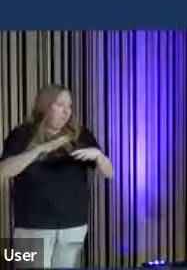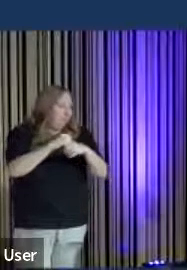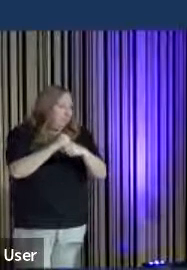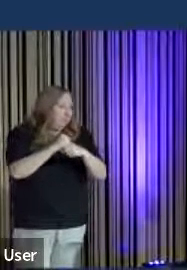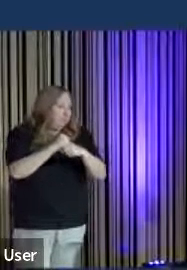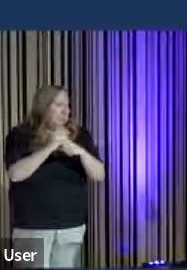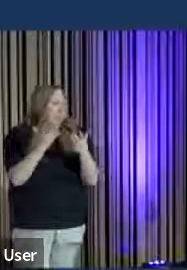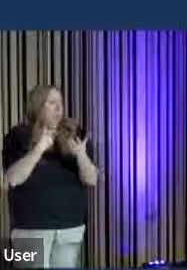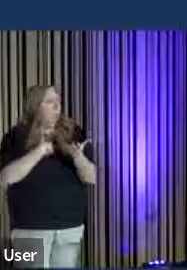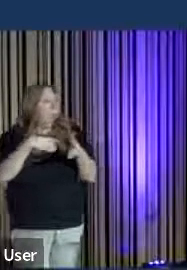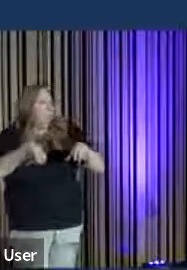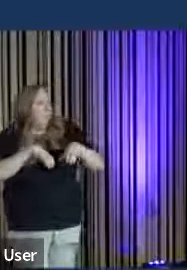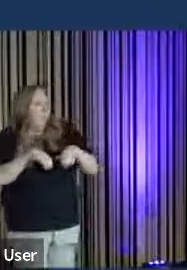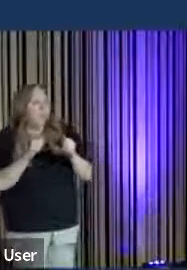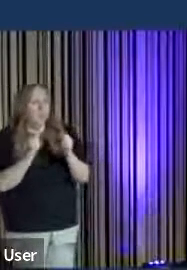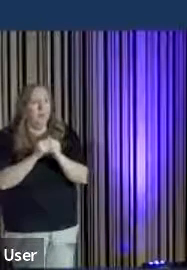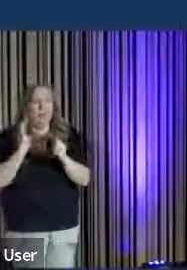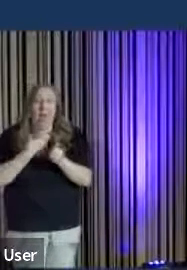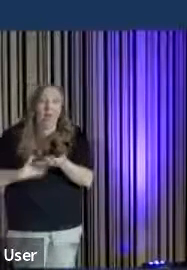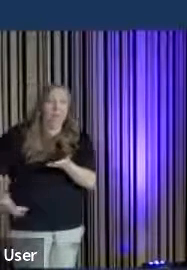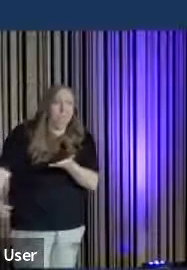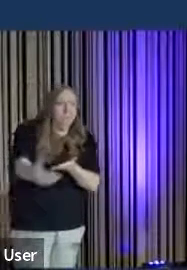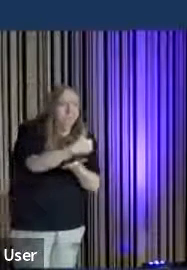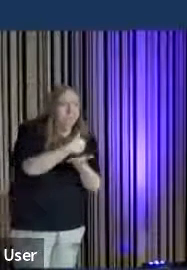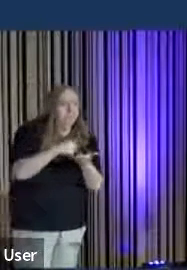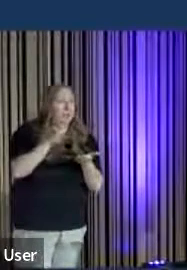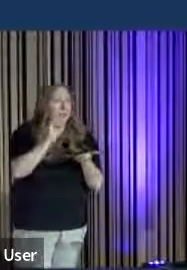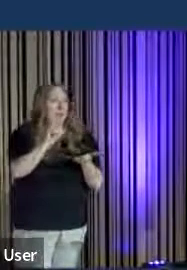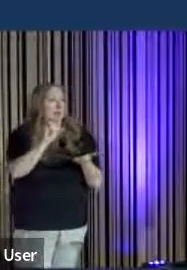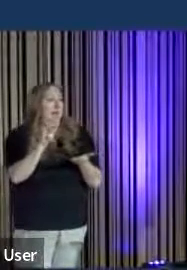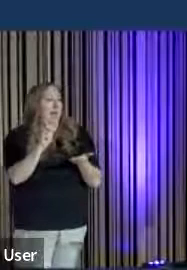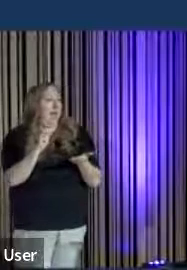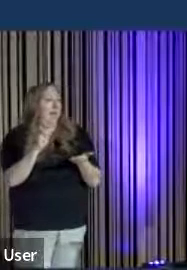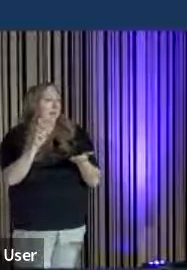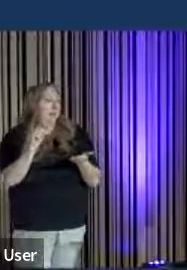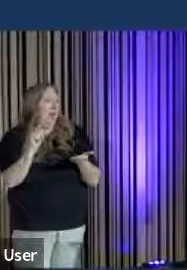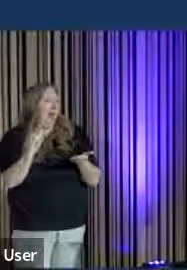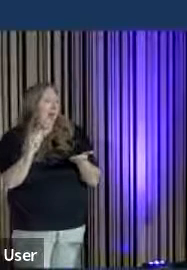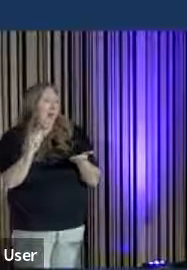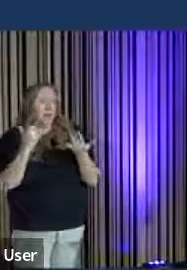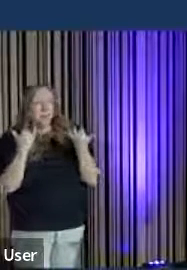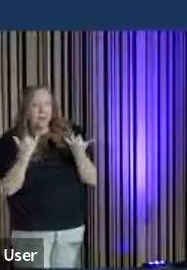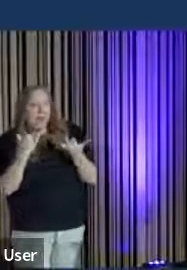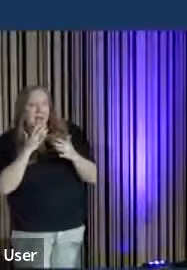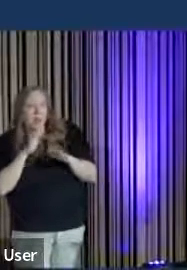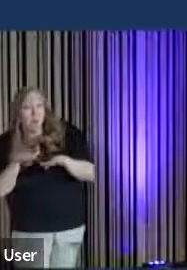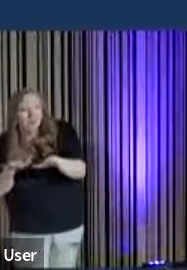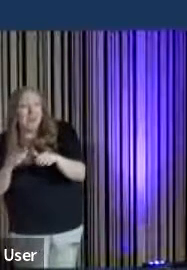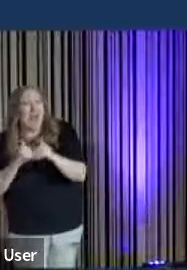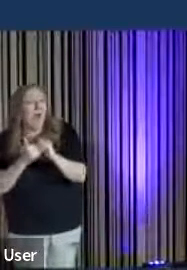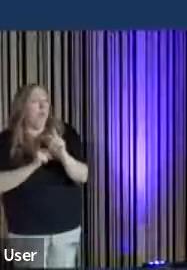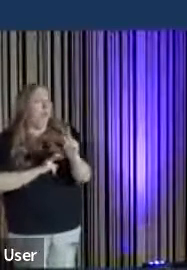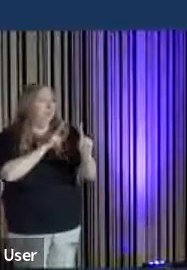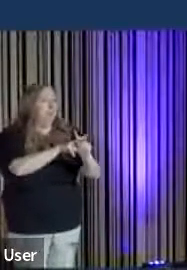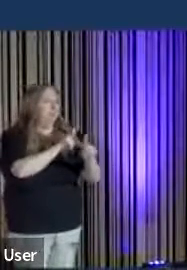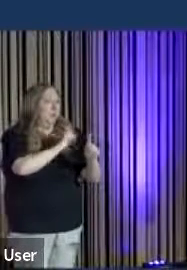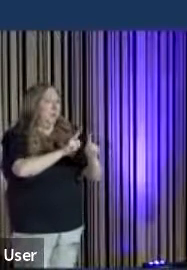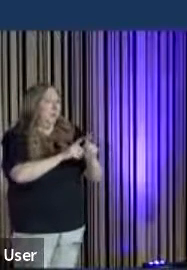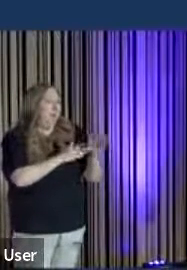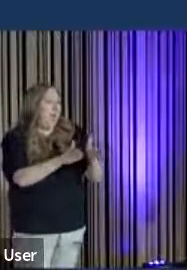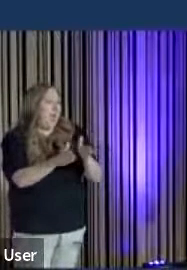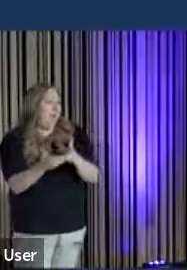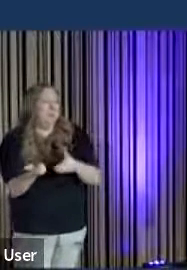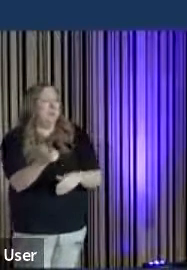this baseline of data from today's ocean, and how we can use it in many different ways. And I will hand over to